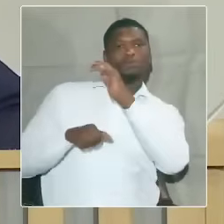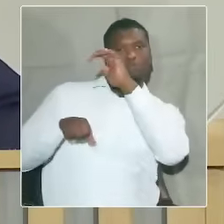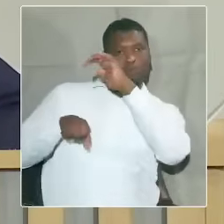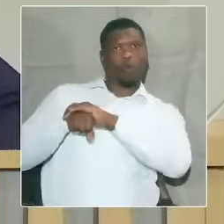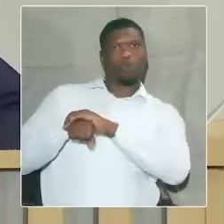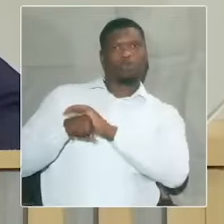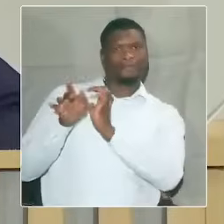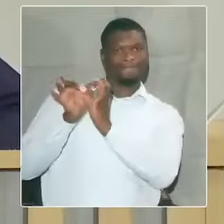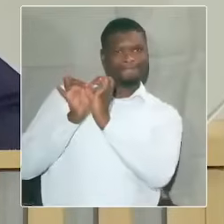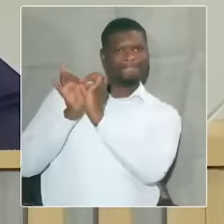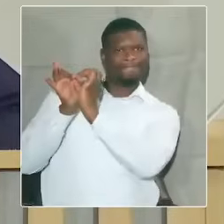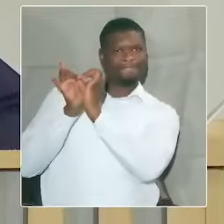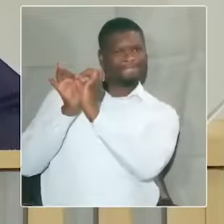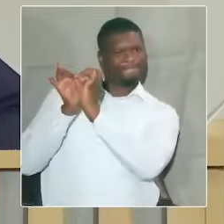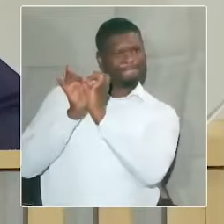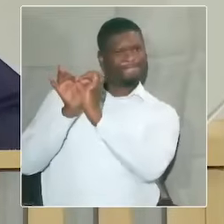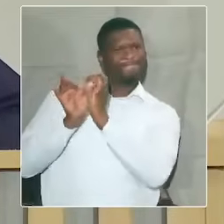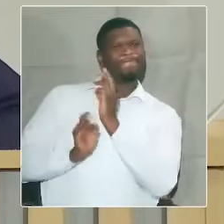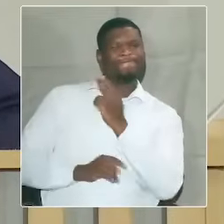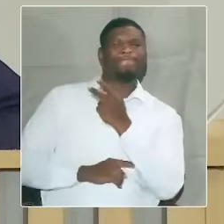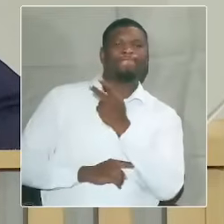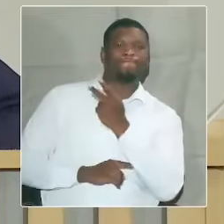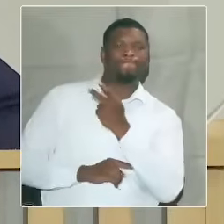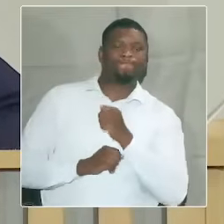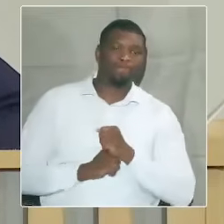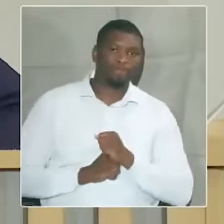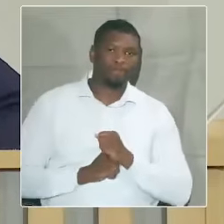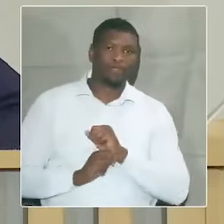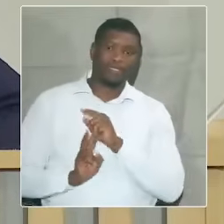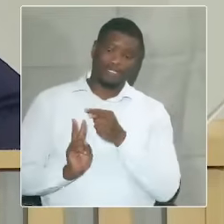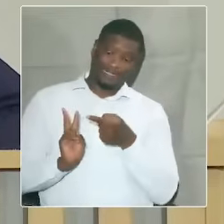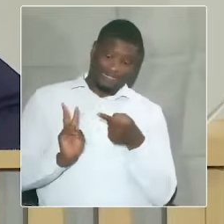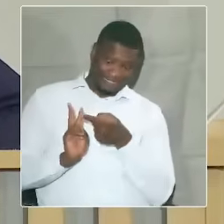General Sibia is close to this Mr. Matlala,